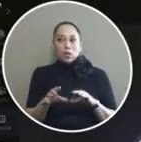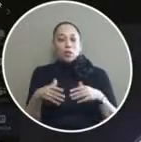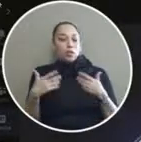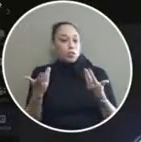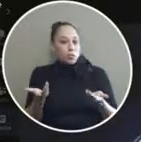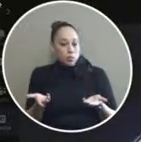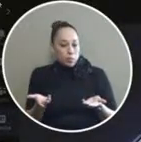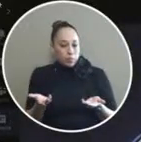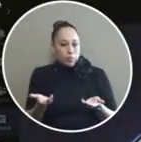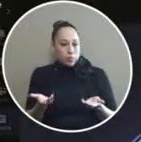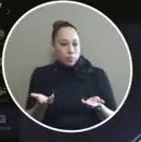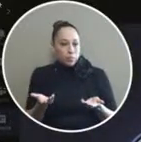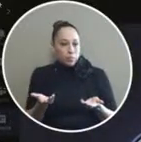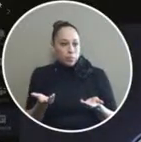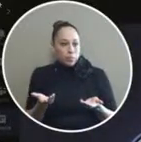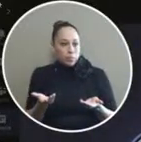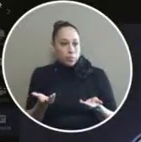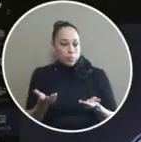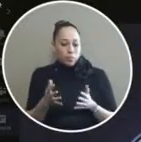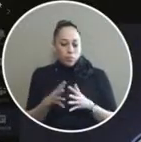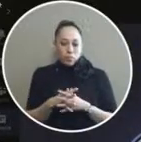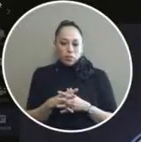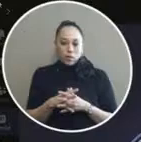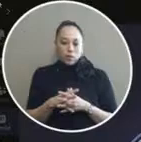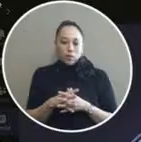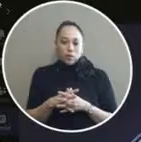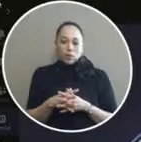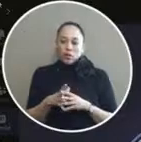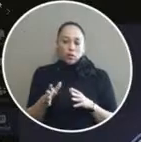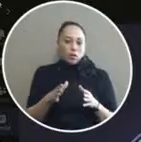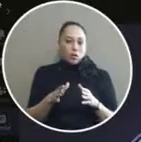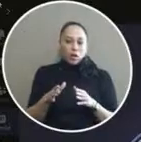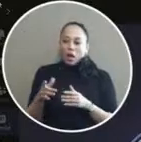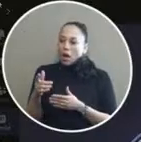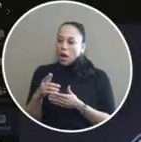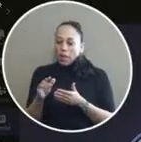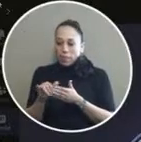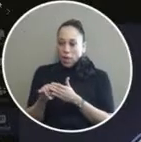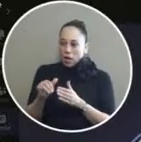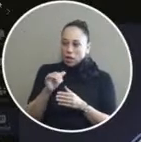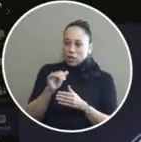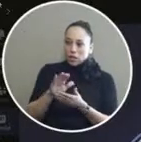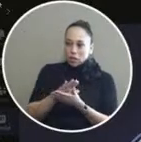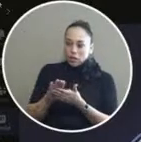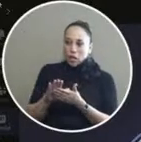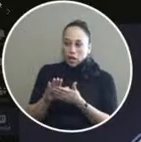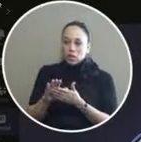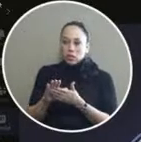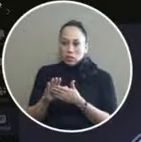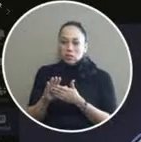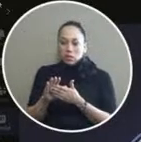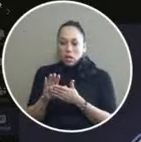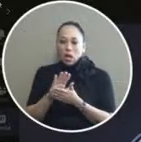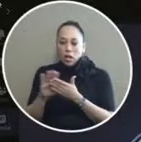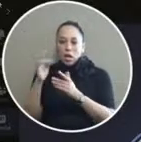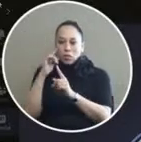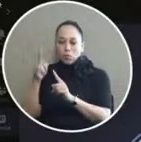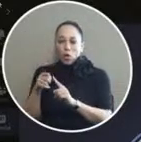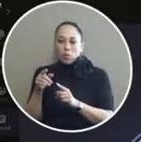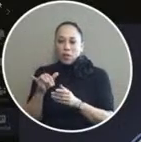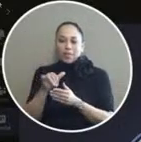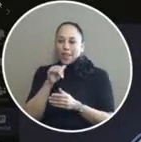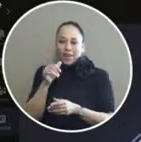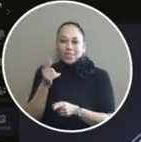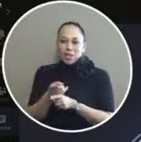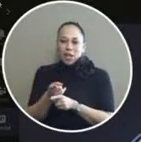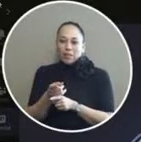So just be mindful. I mean, no, it's a nice talking point, Dee. It's a nice talking point, but it's not really